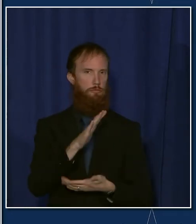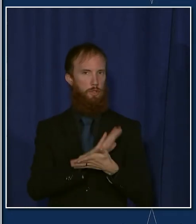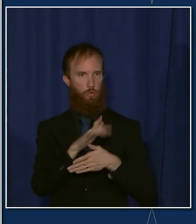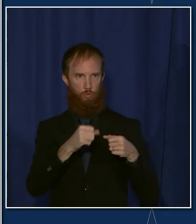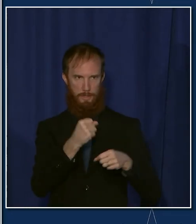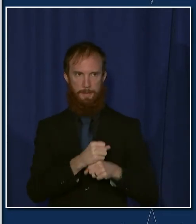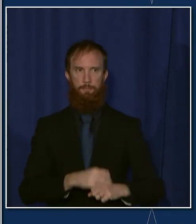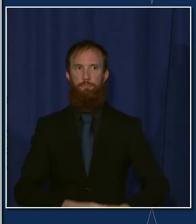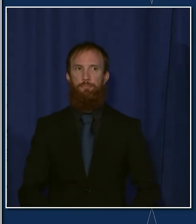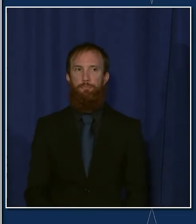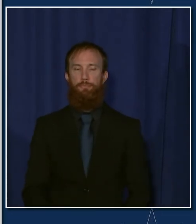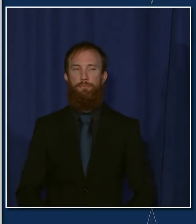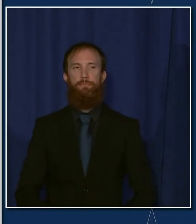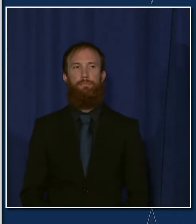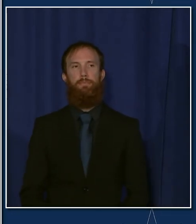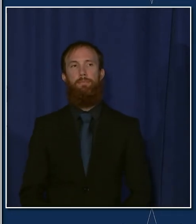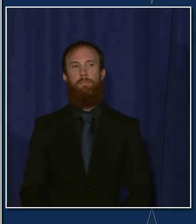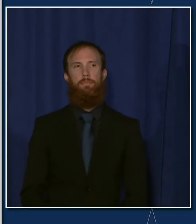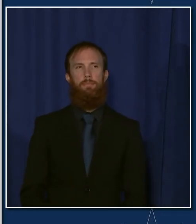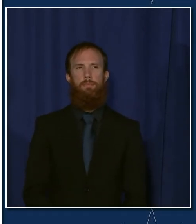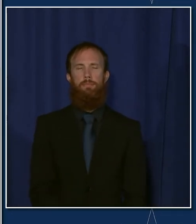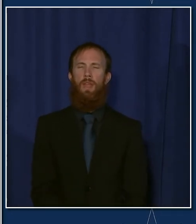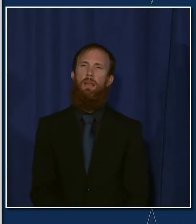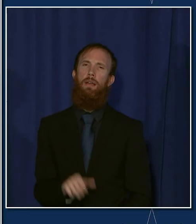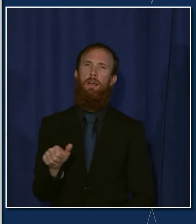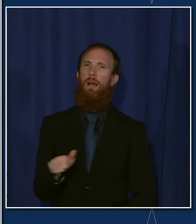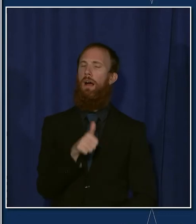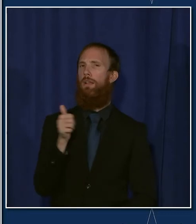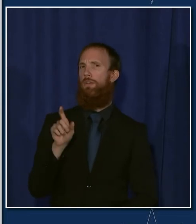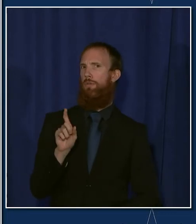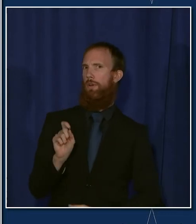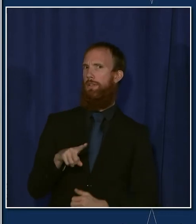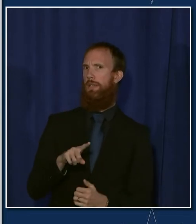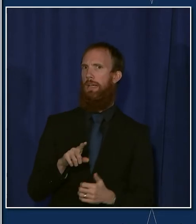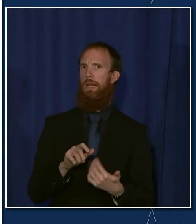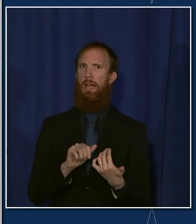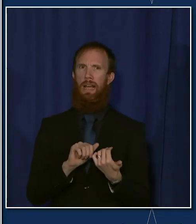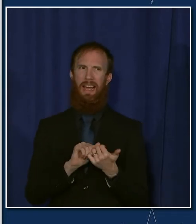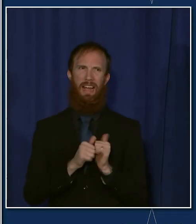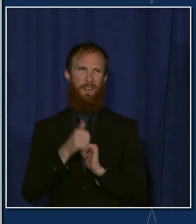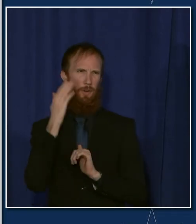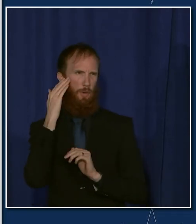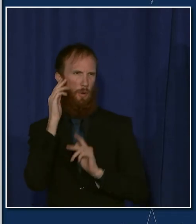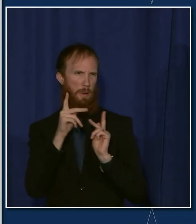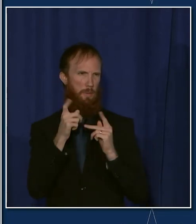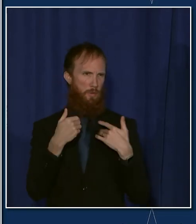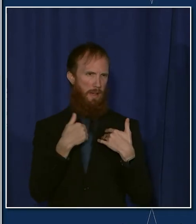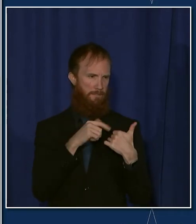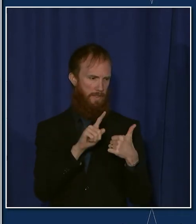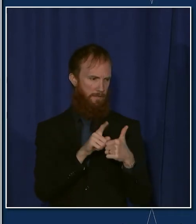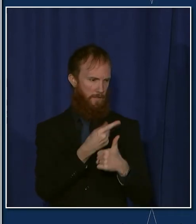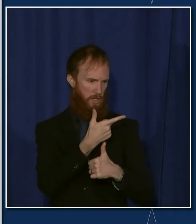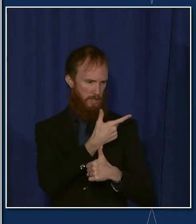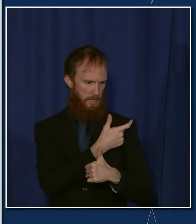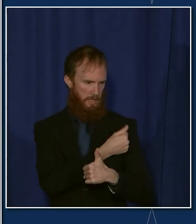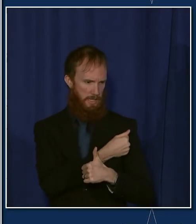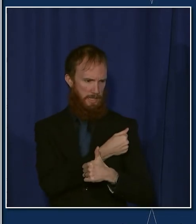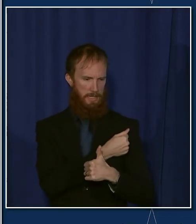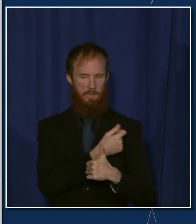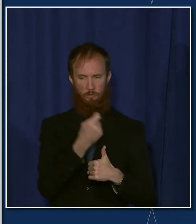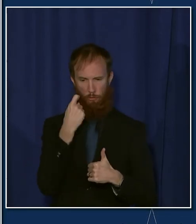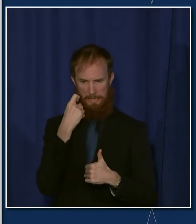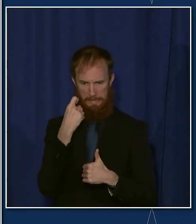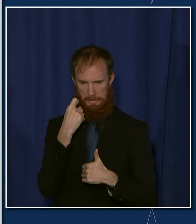My other question is, how are you going to ensure that the people who got their first doses over the last couple of days